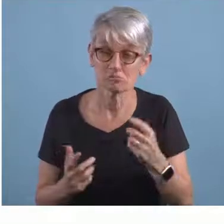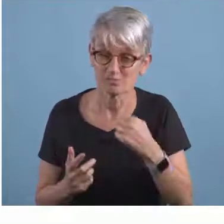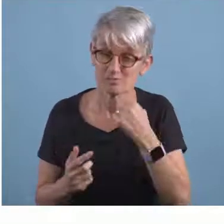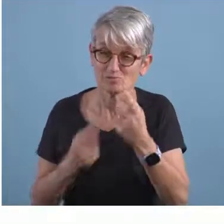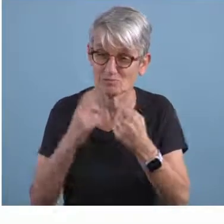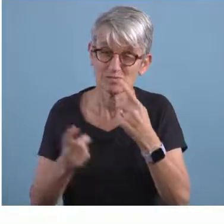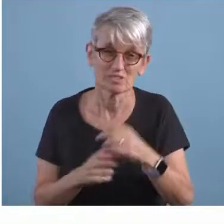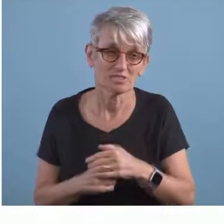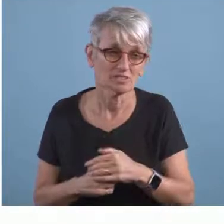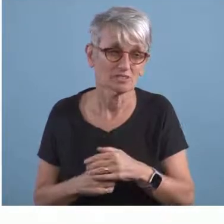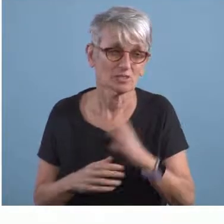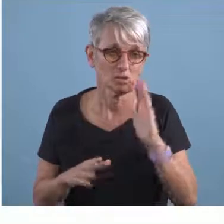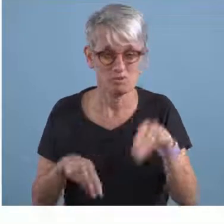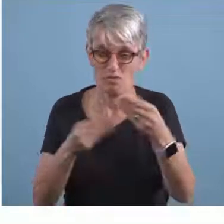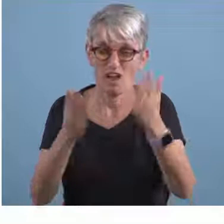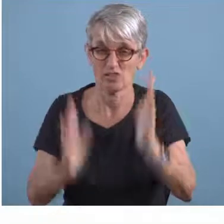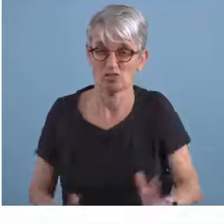probably could have said just providers.